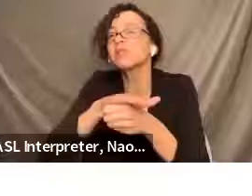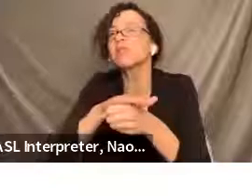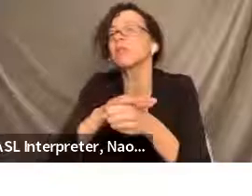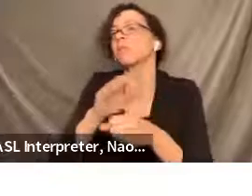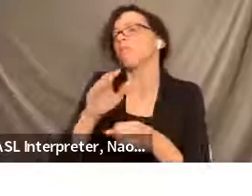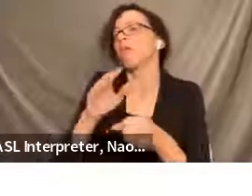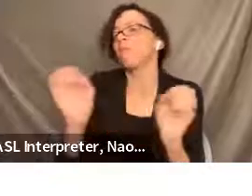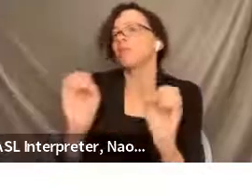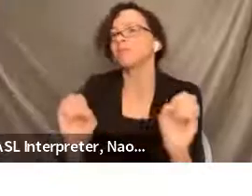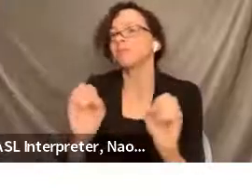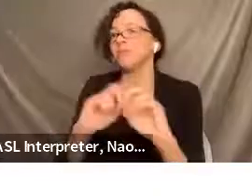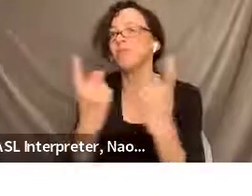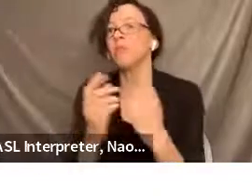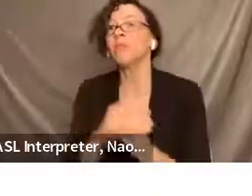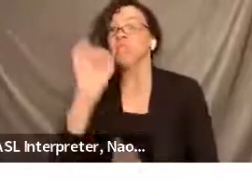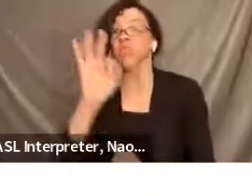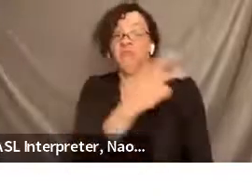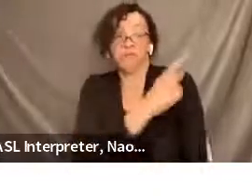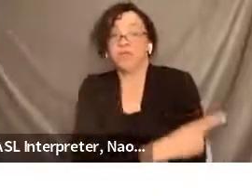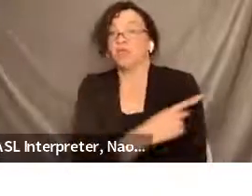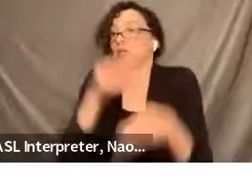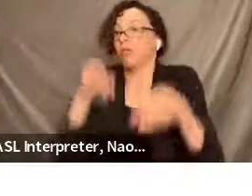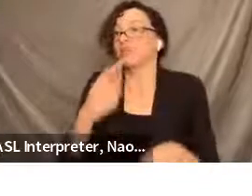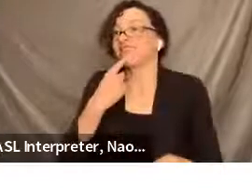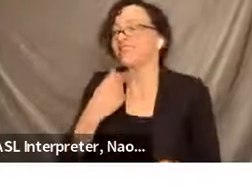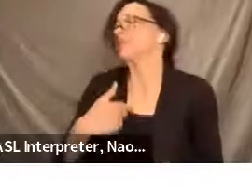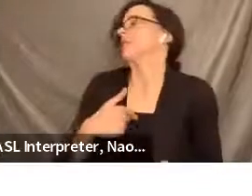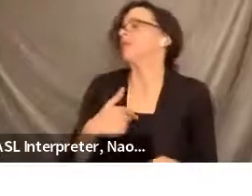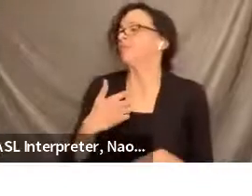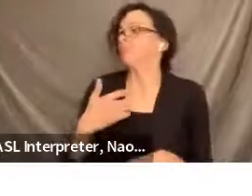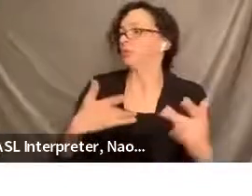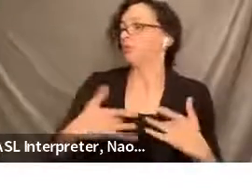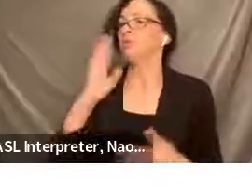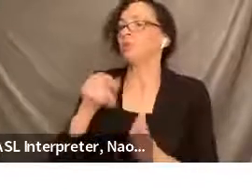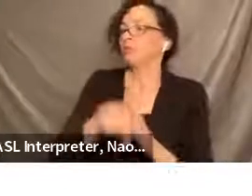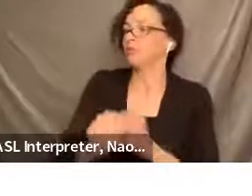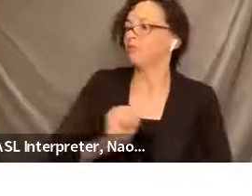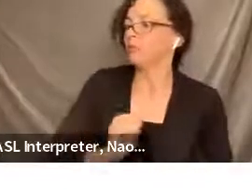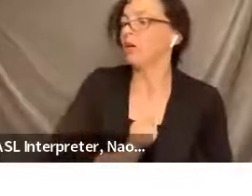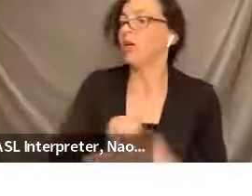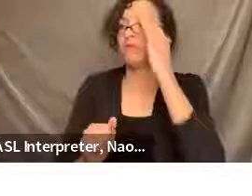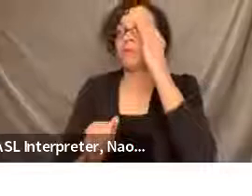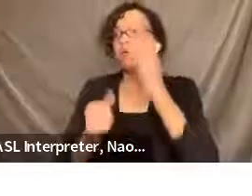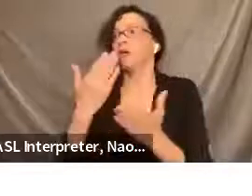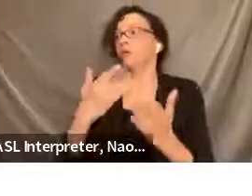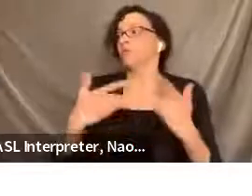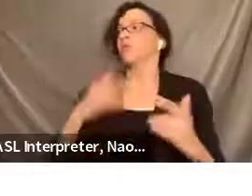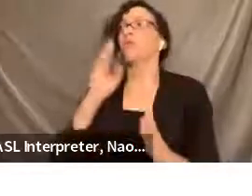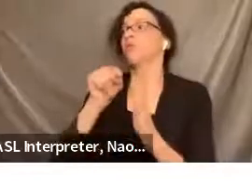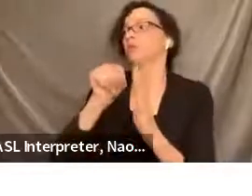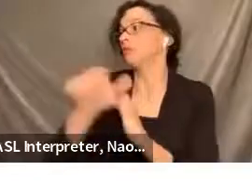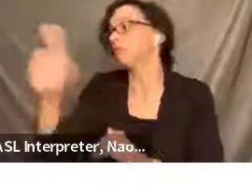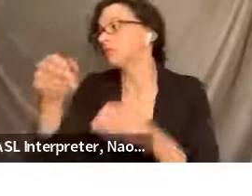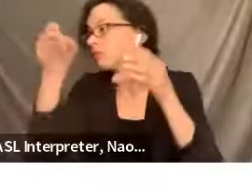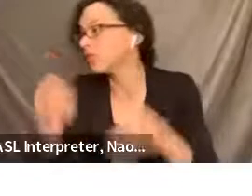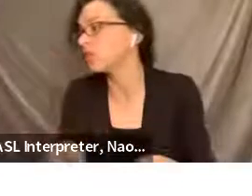ideation, homicidal ideation, or they seem like they're a danger to themselves, many of you know they'll be placed on a 5150. But